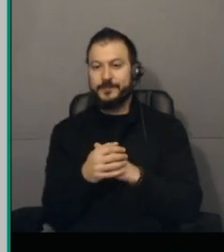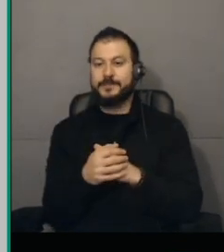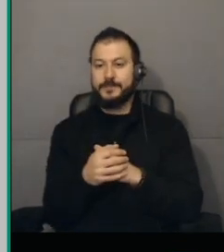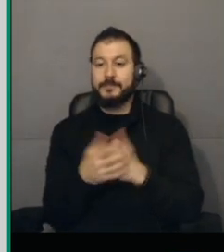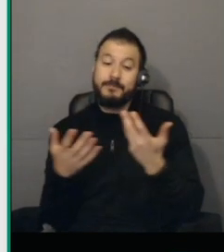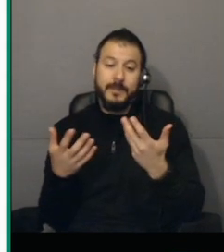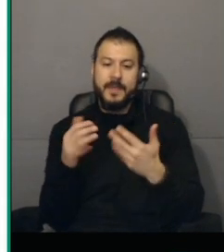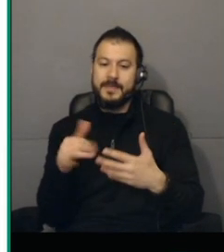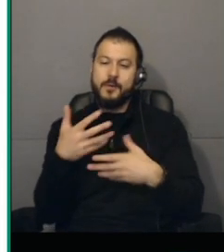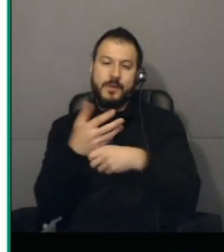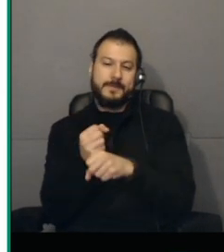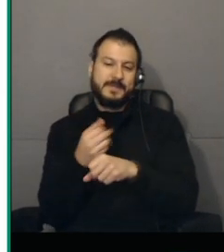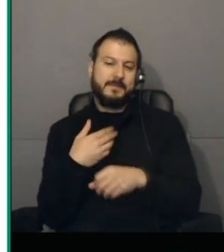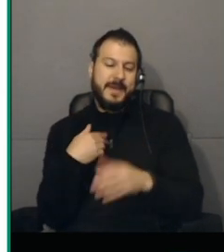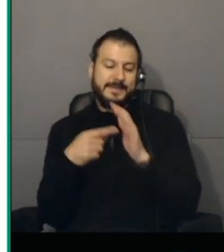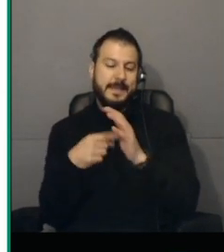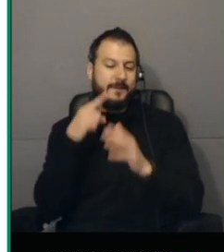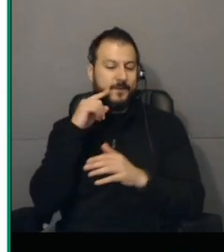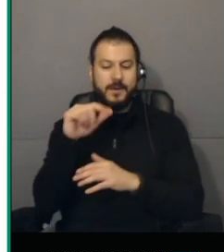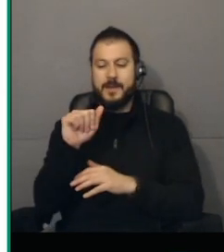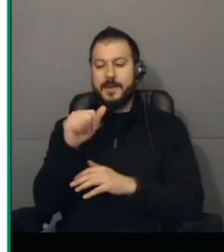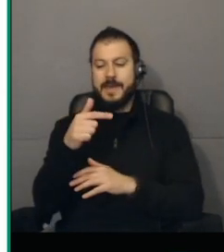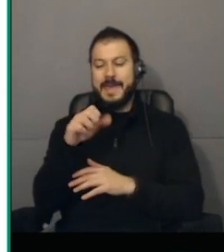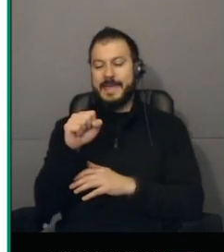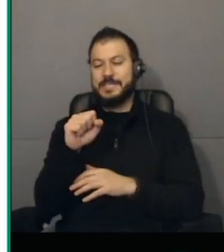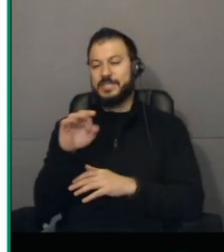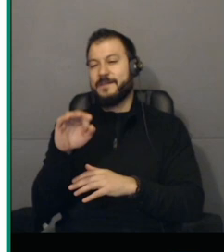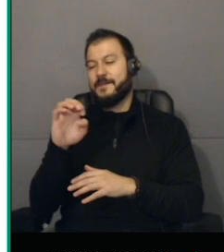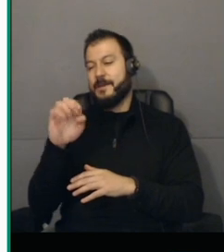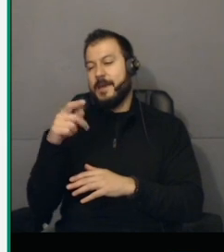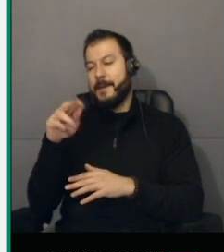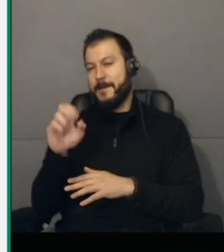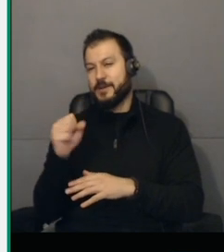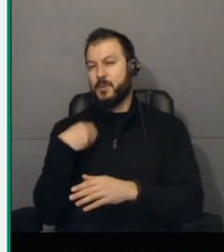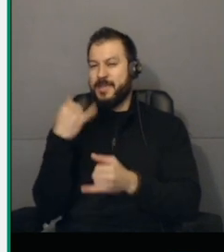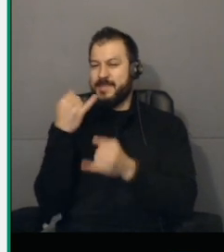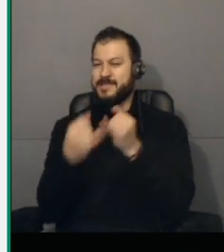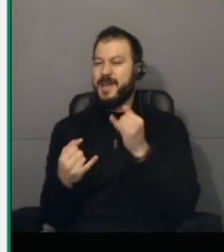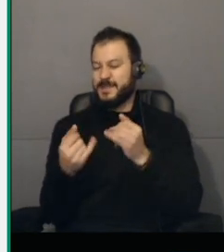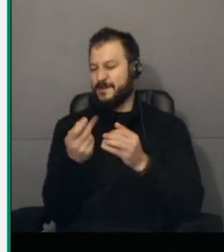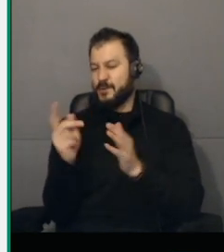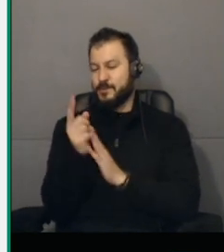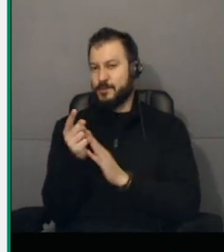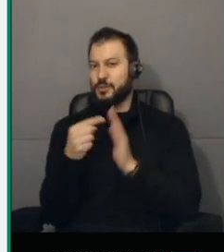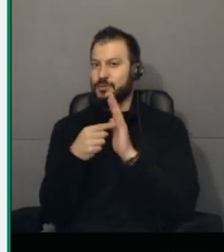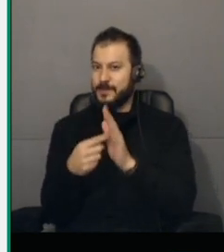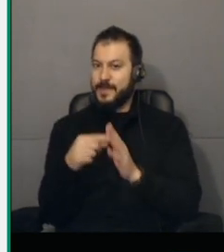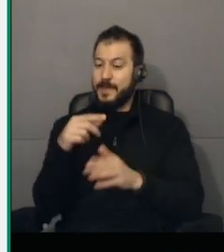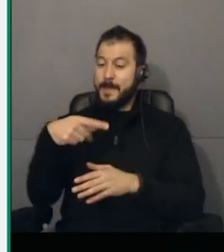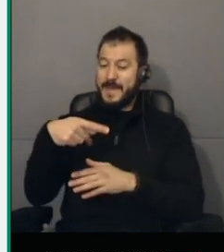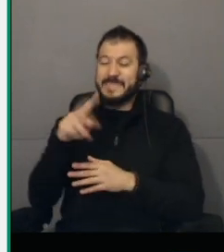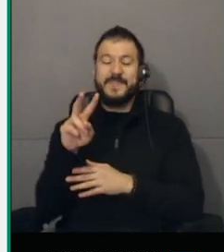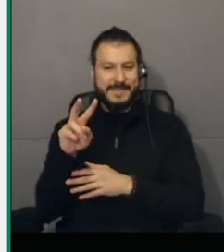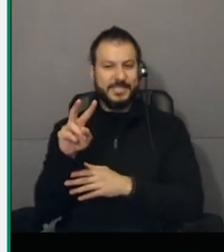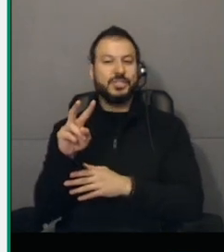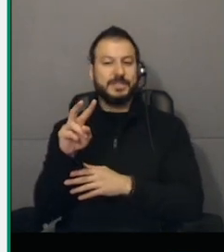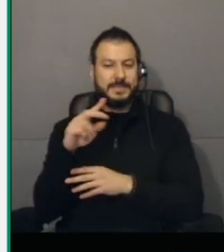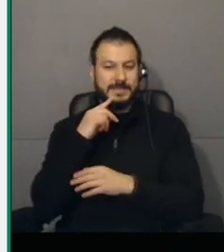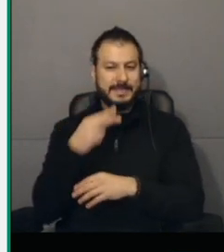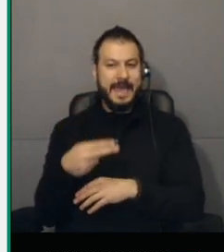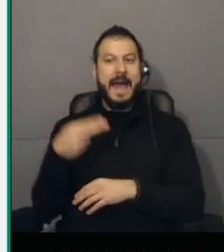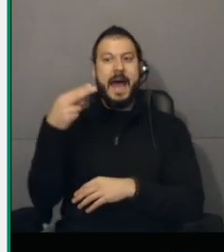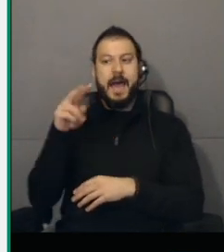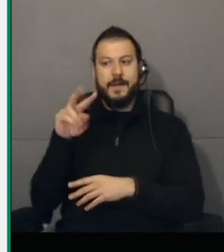much wraps up my example for Age of Empires, but I want to take these last few moments to really drive home the fact that passive validation is a